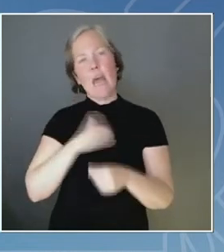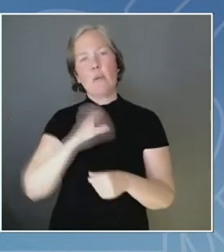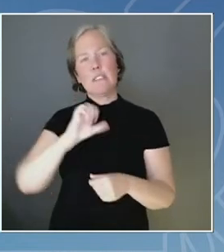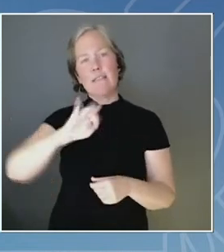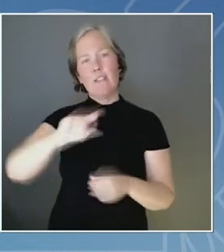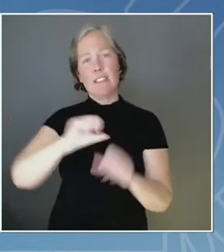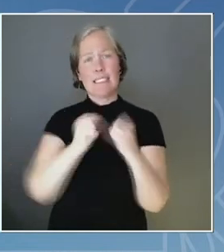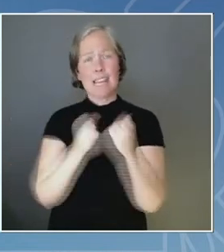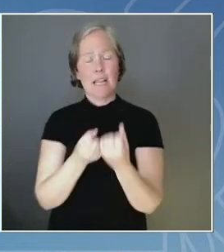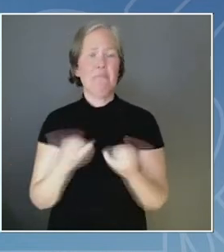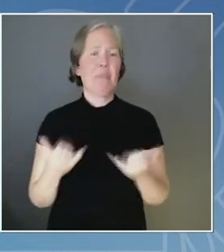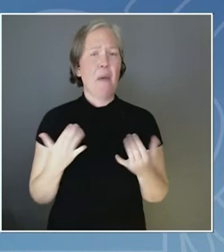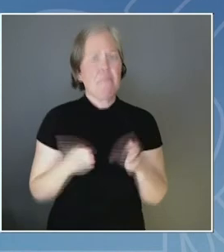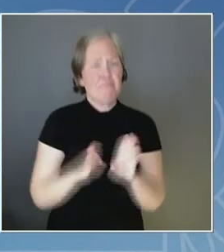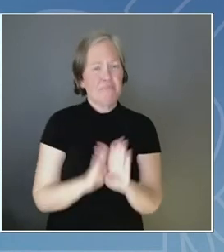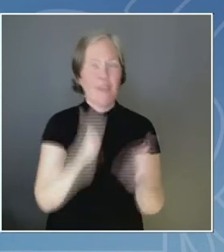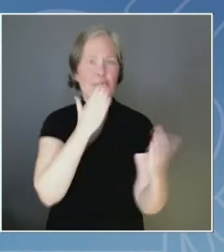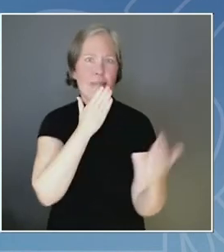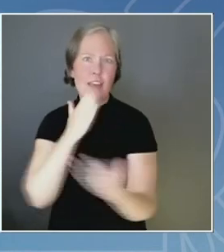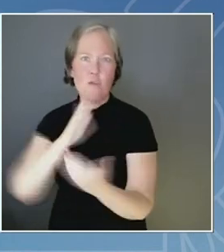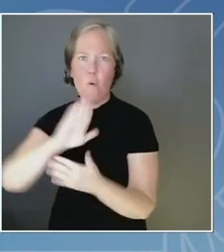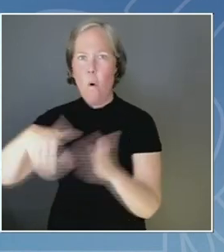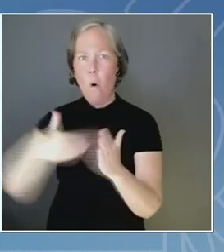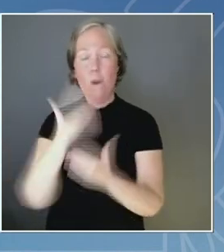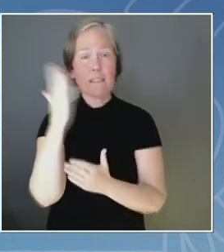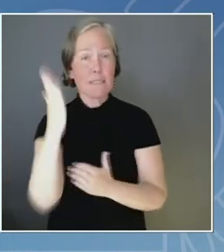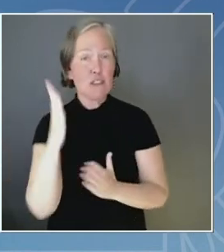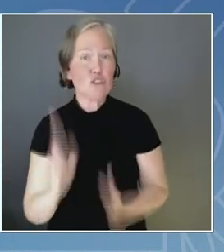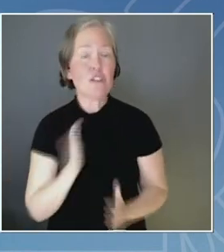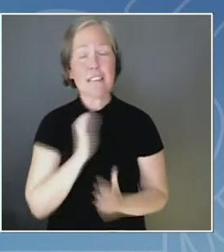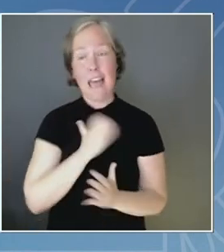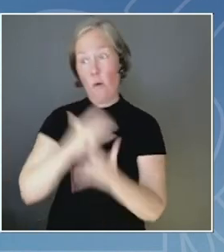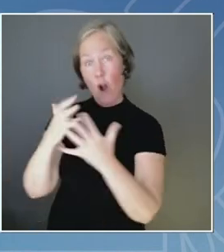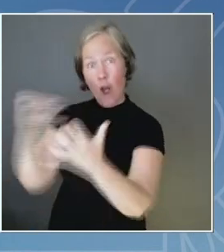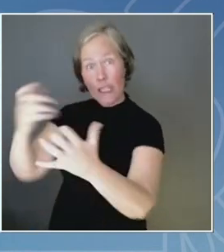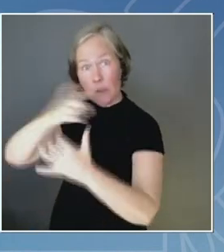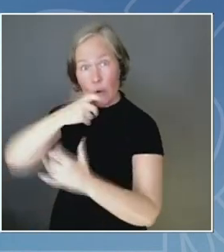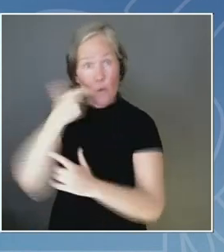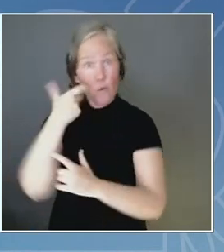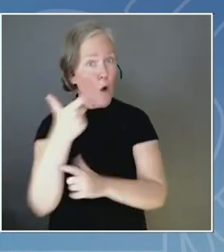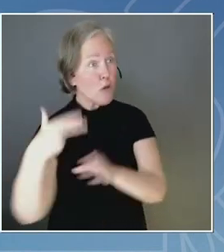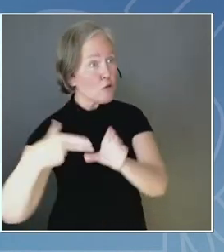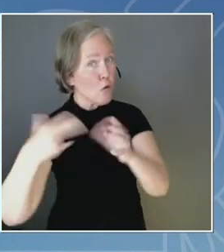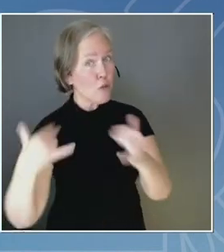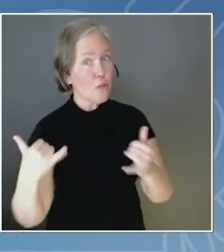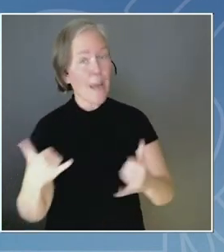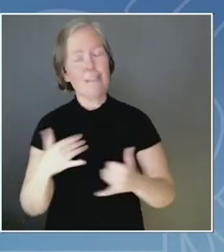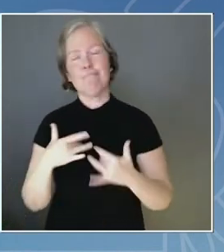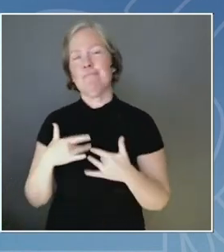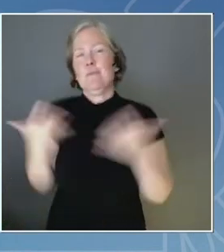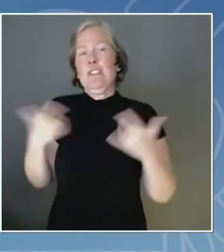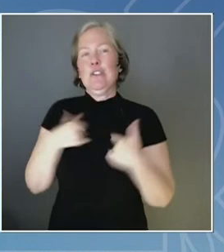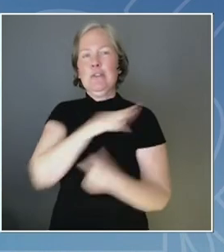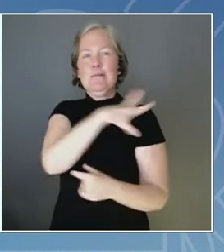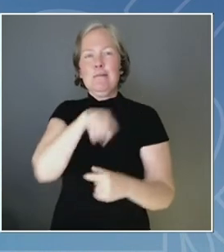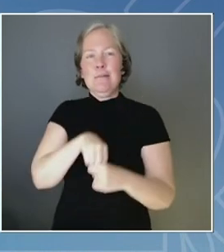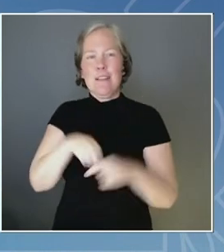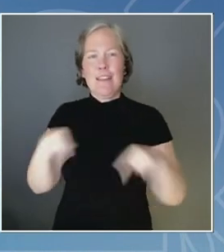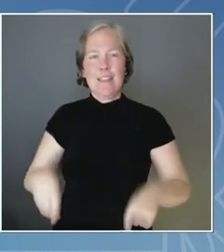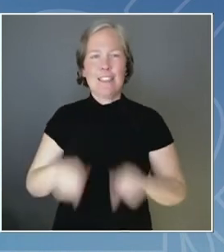speakers and our audience members today. I'm really pleased to have this opportunity to meet you all and share in this great event.